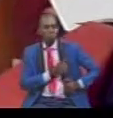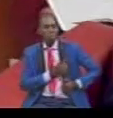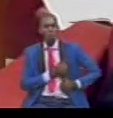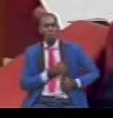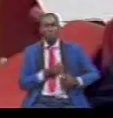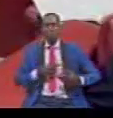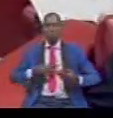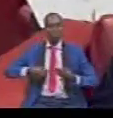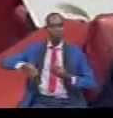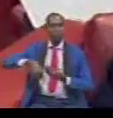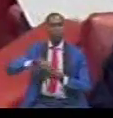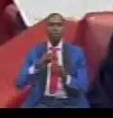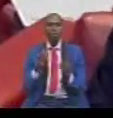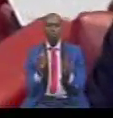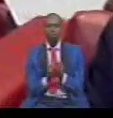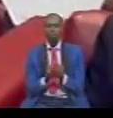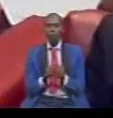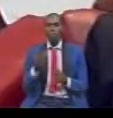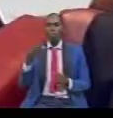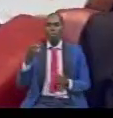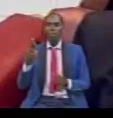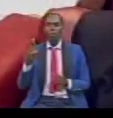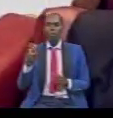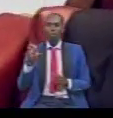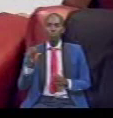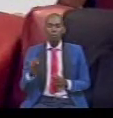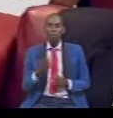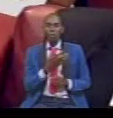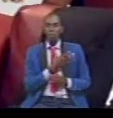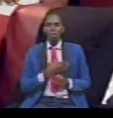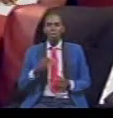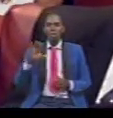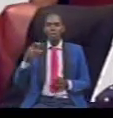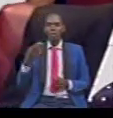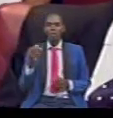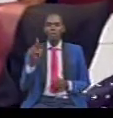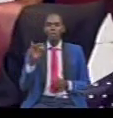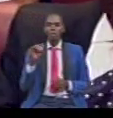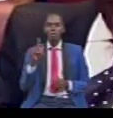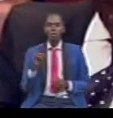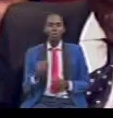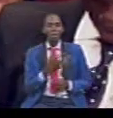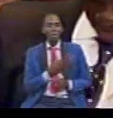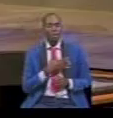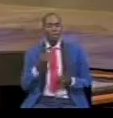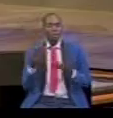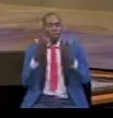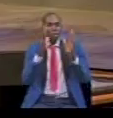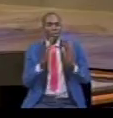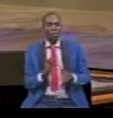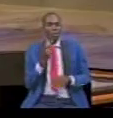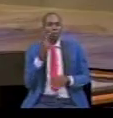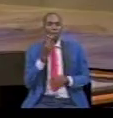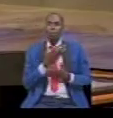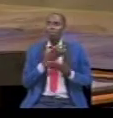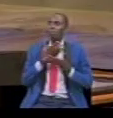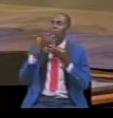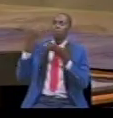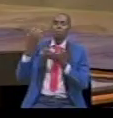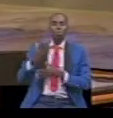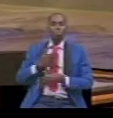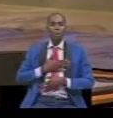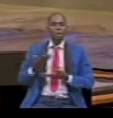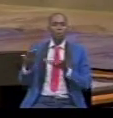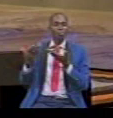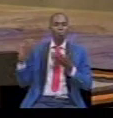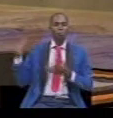with horses and chariots. And his servant said, alas, my master, how shall